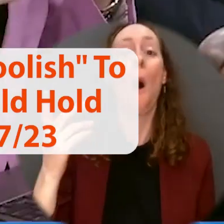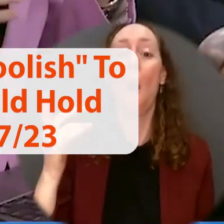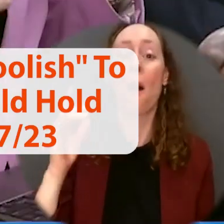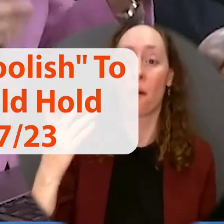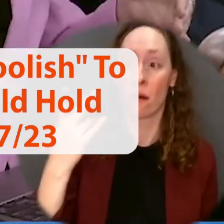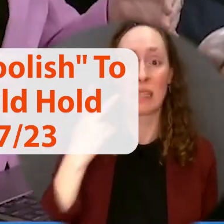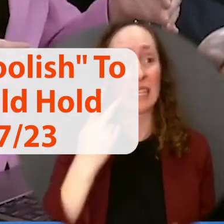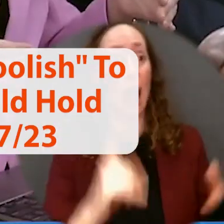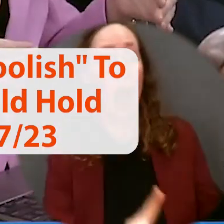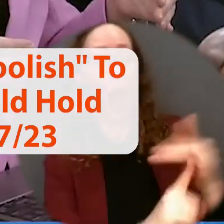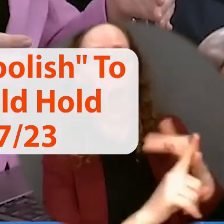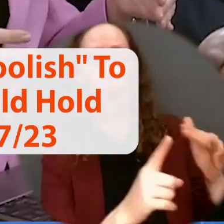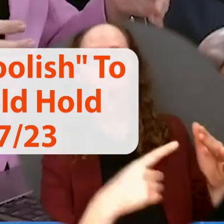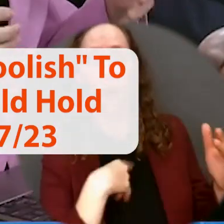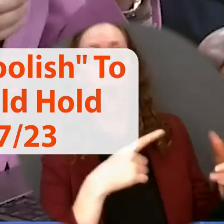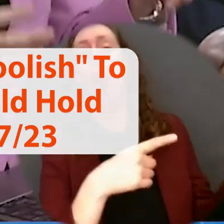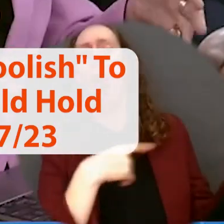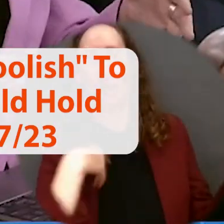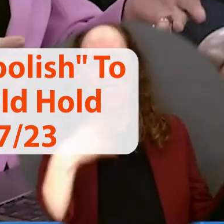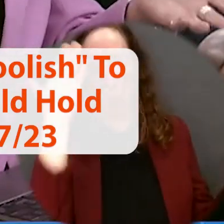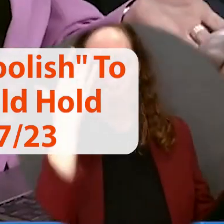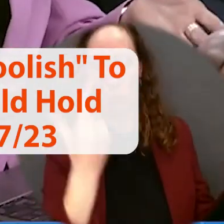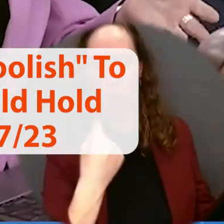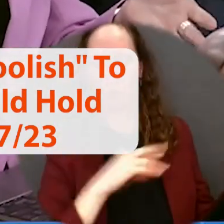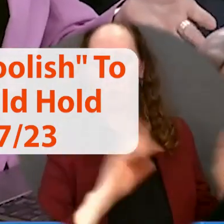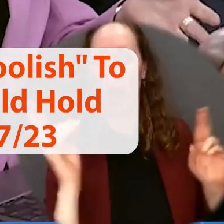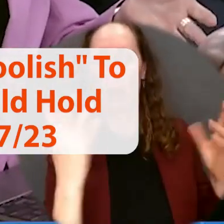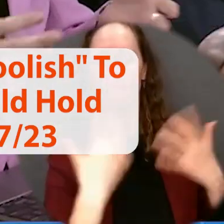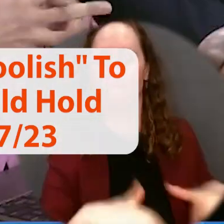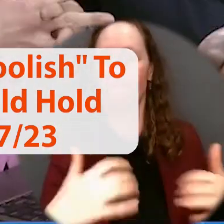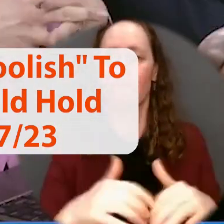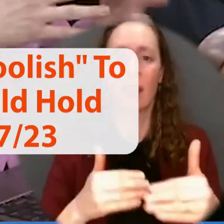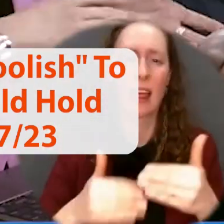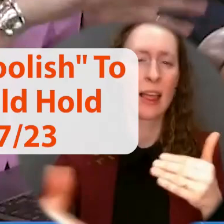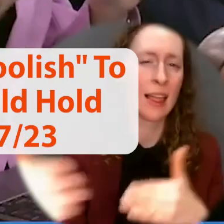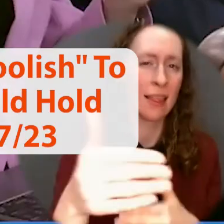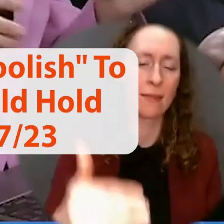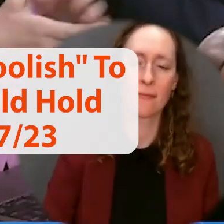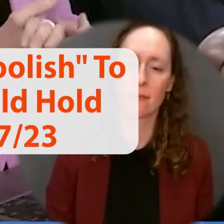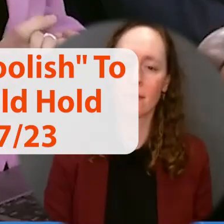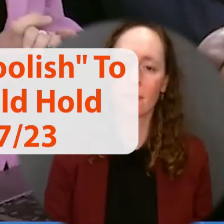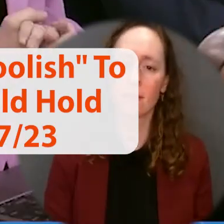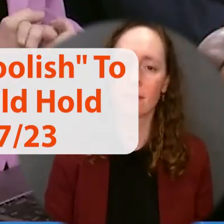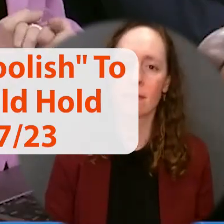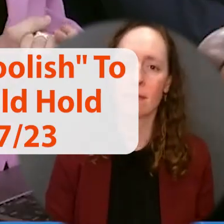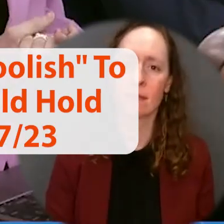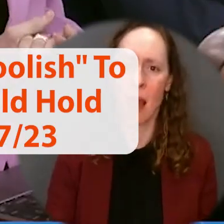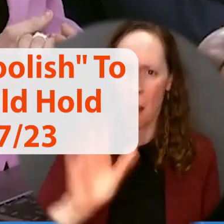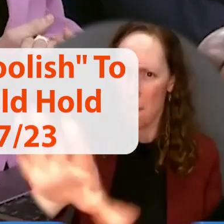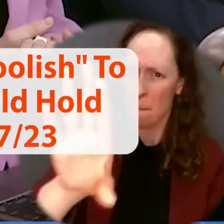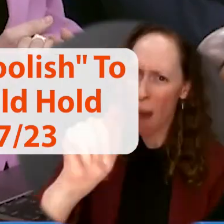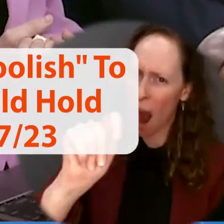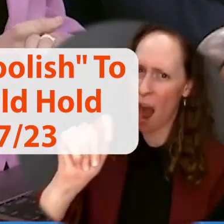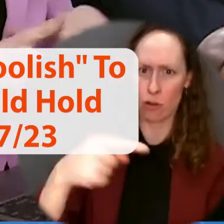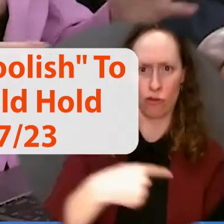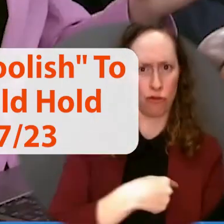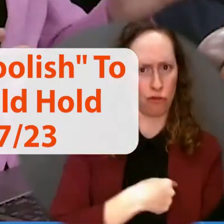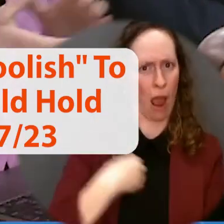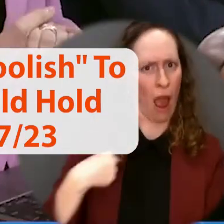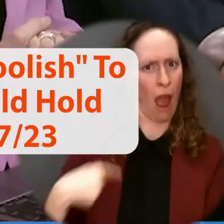though, is pretty clearly accusing the Biden administration of smearing them and trying to say that this